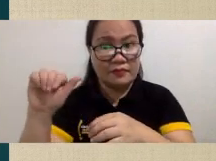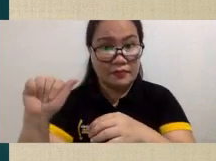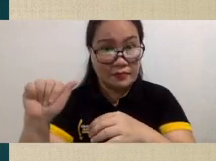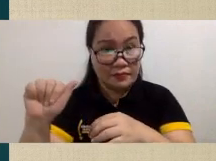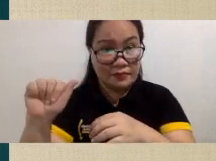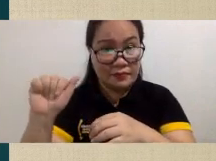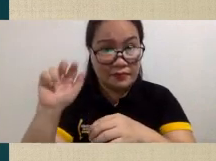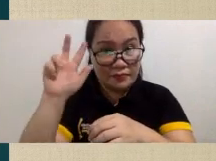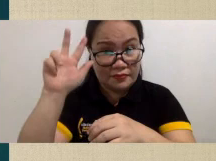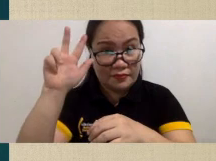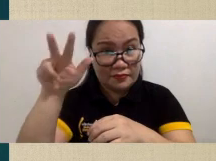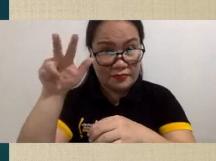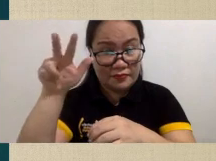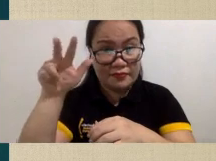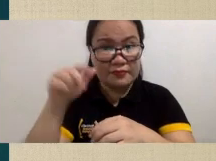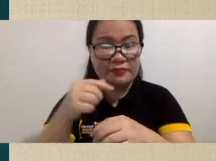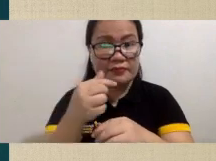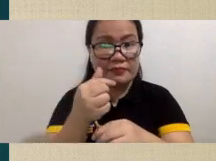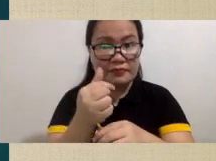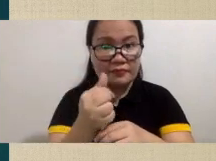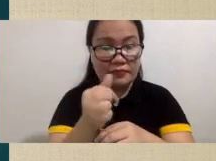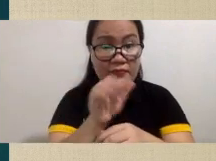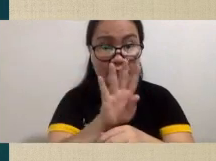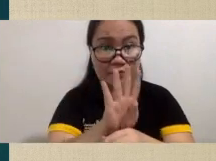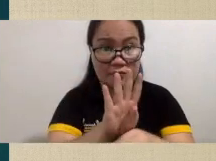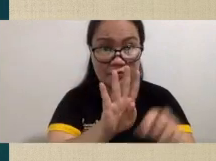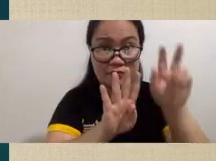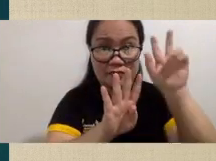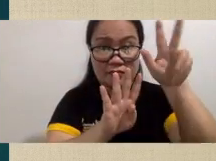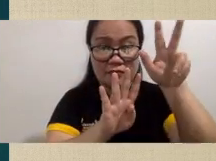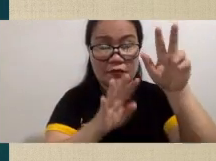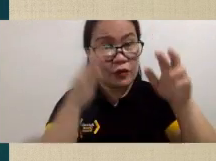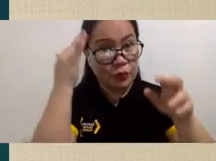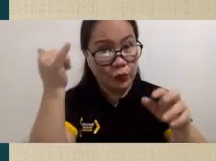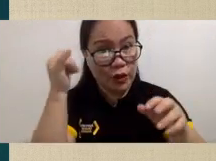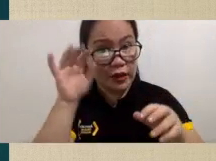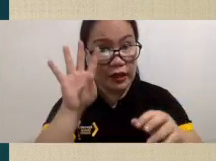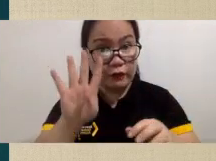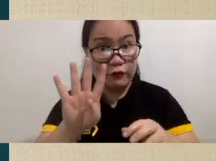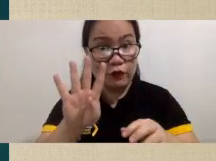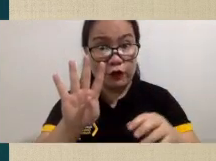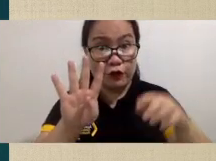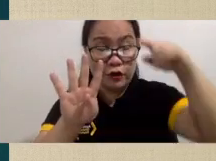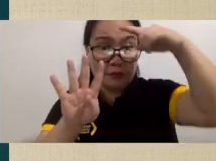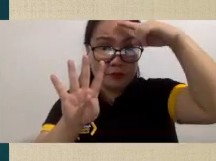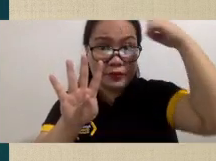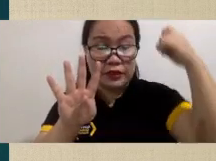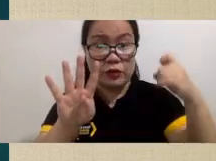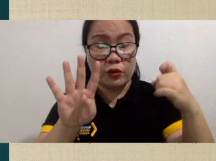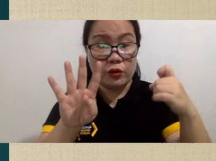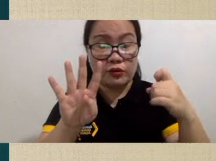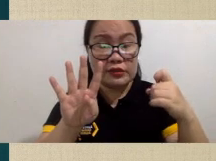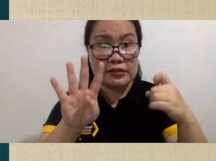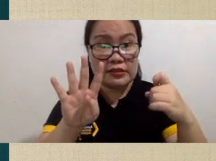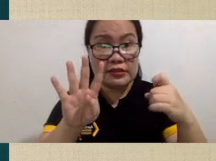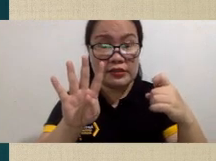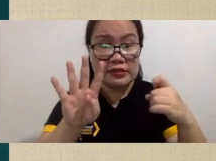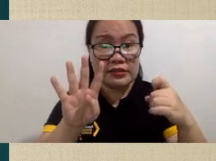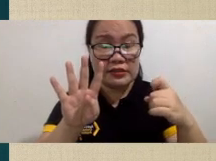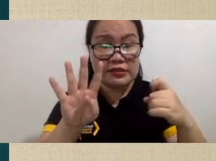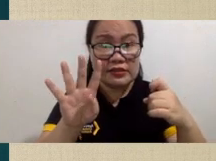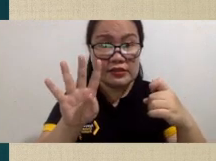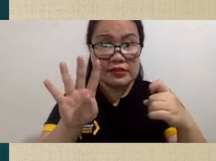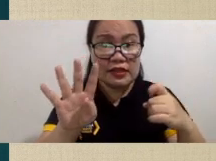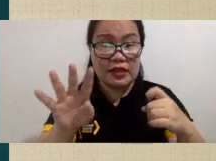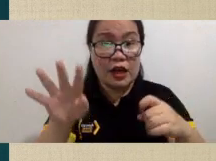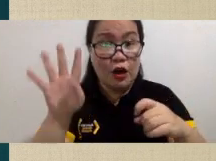a raised to 3 and then 4 raised to 3. Bakit 4? Kasi cube dapat muna siya. So,